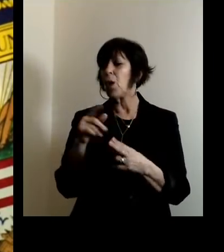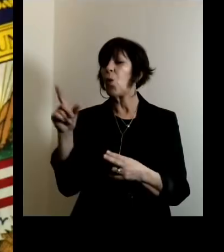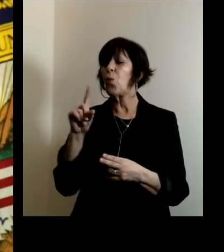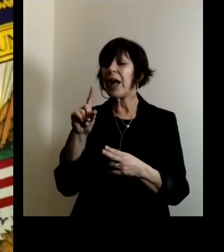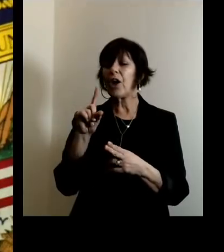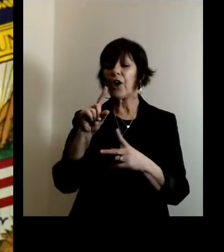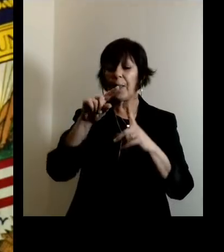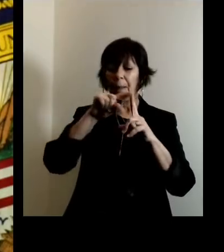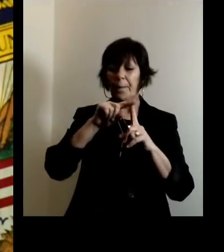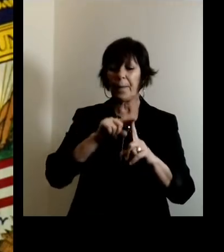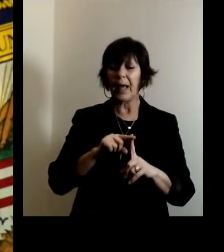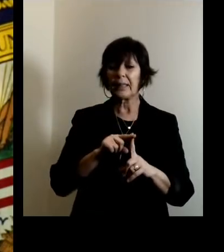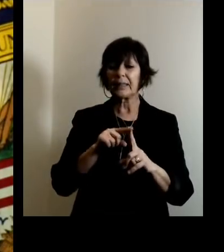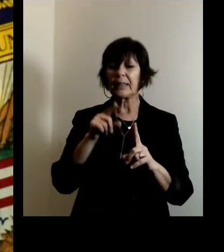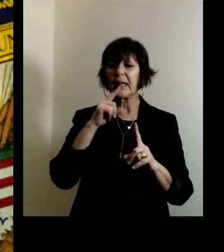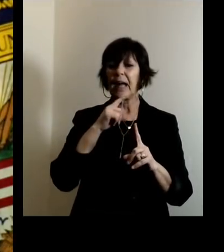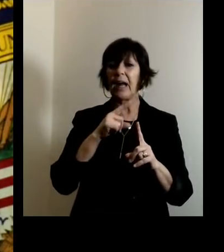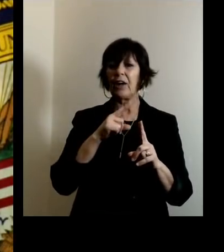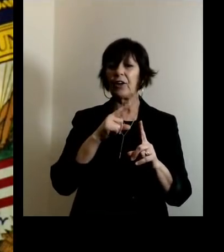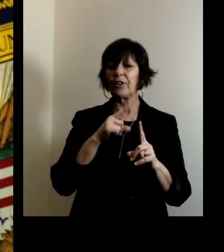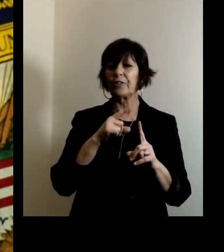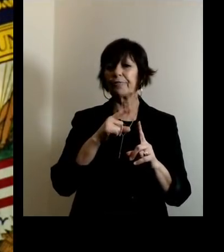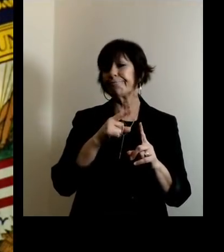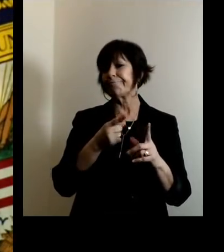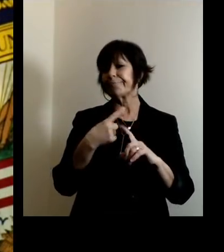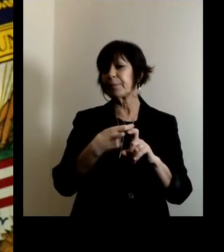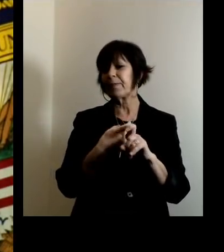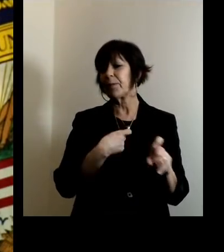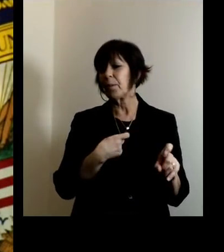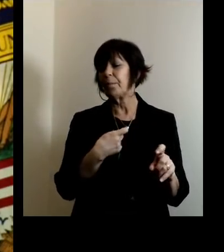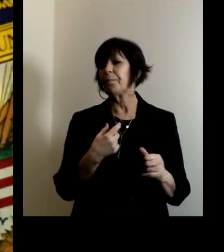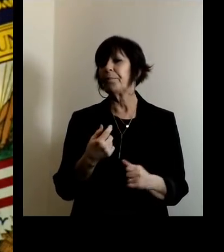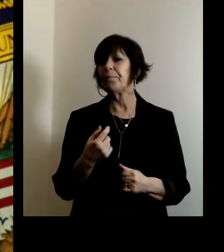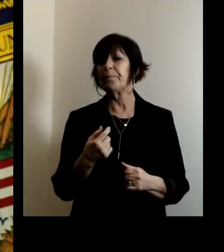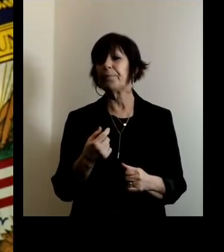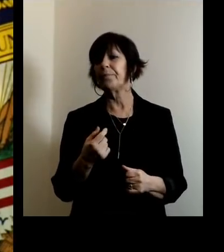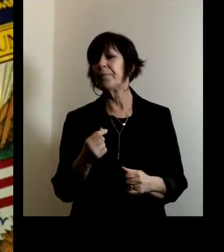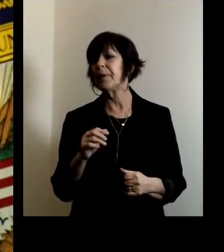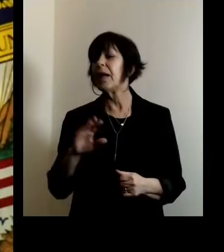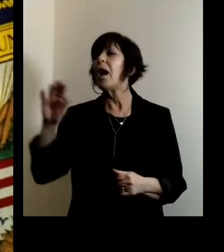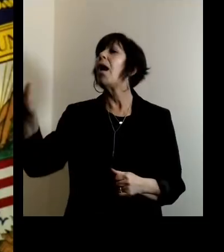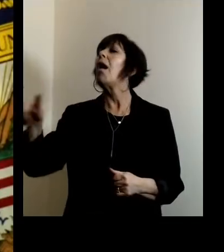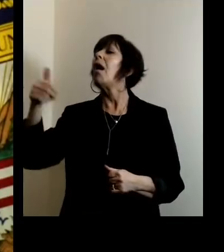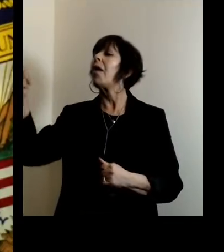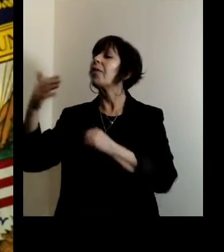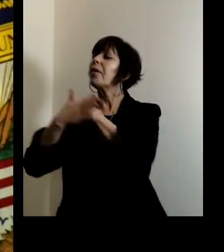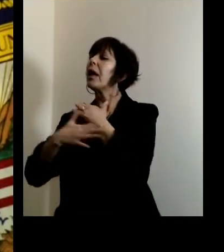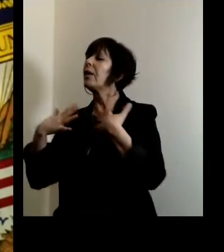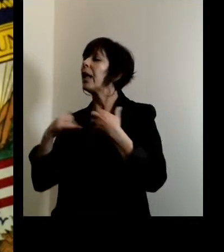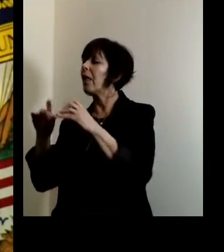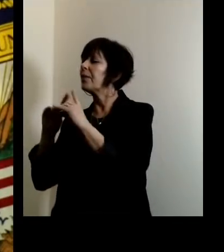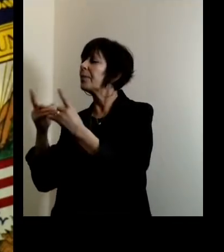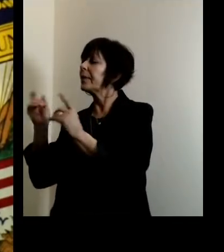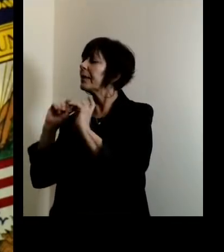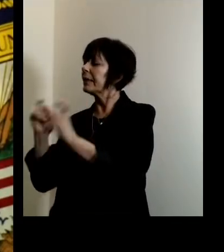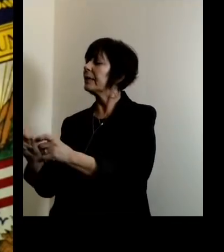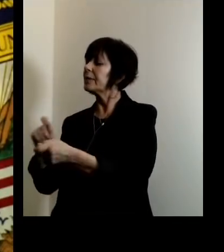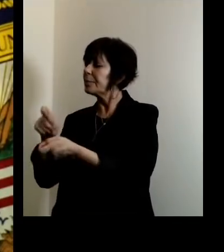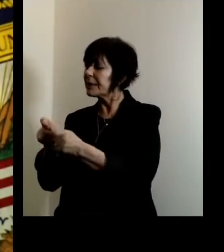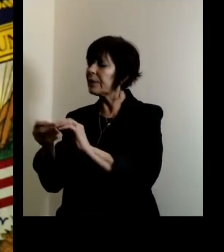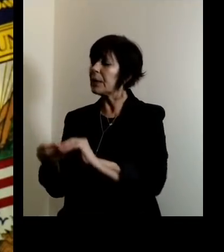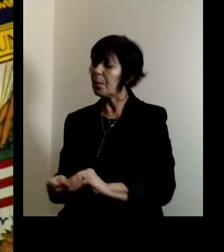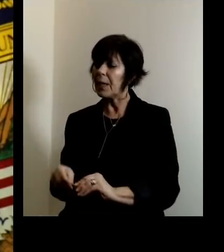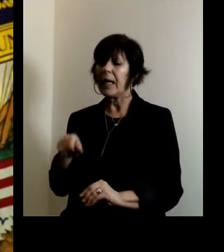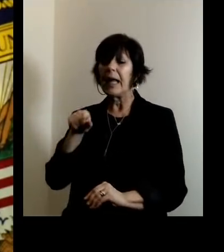coming from the contact tracers? We have sister stations, and from their county health departments, they've gotten specific numbers showing this